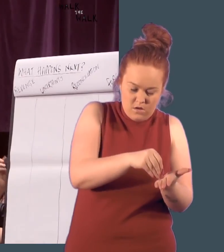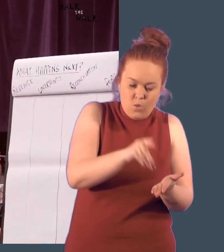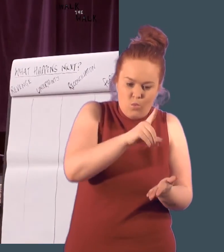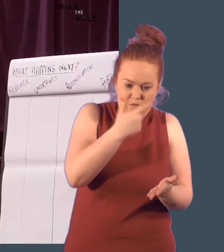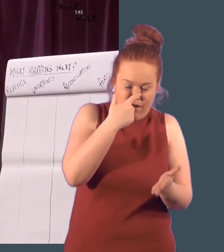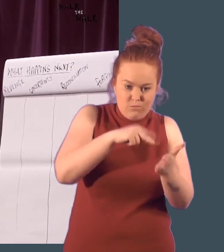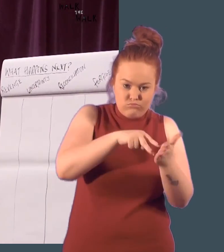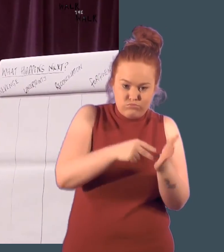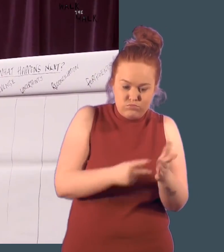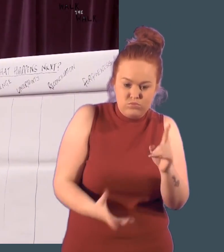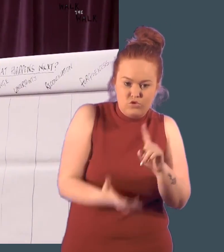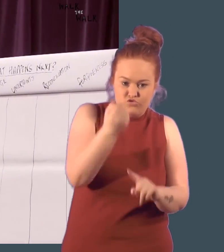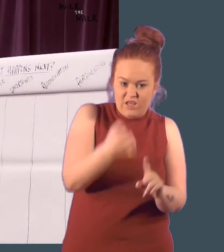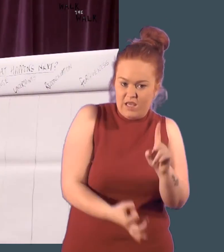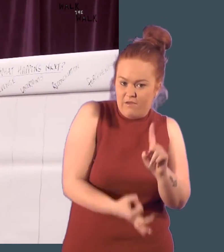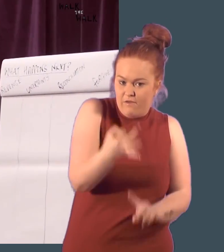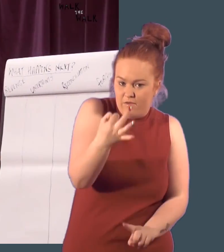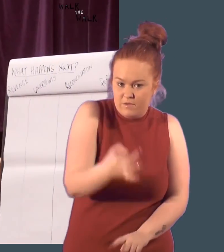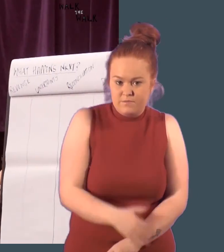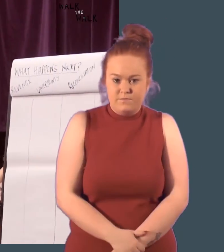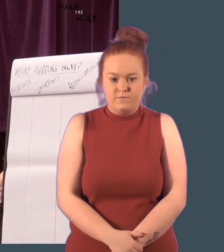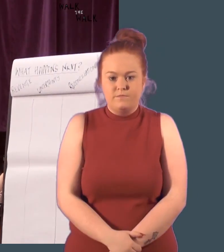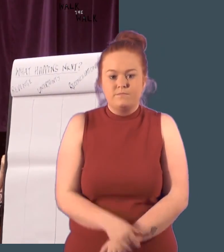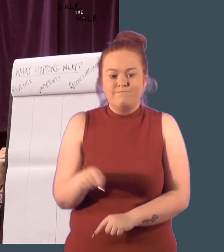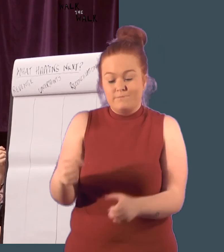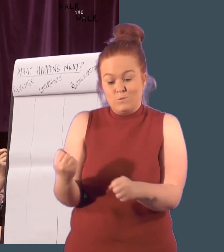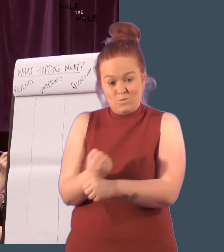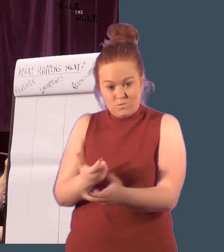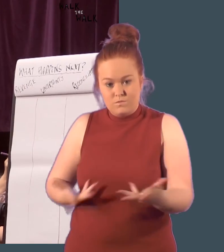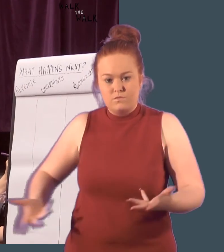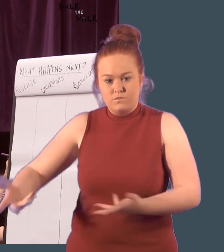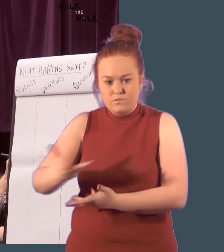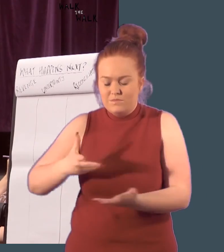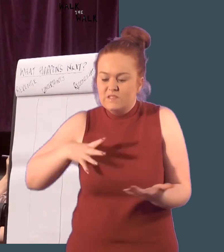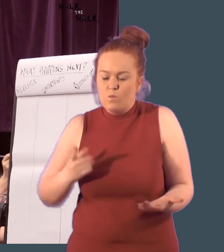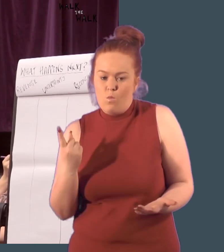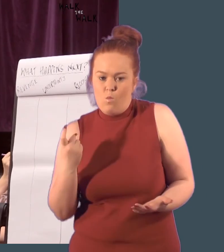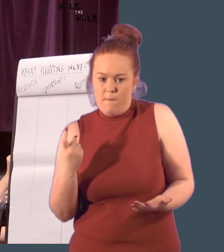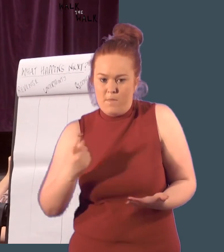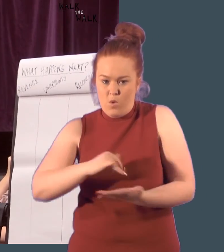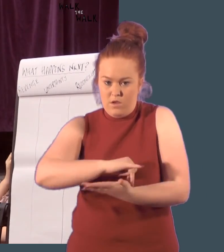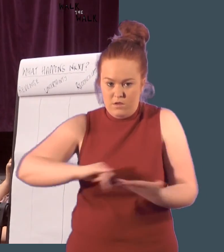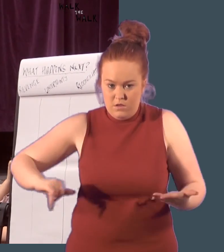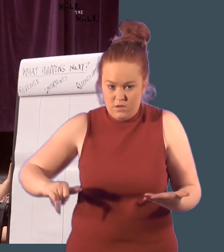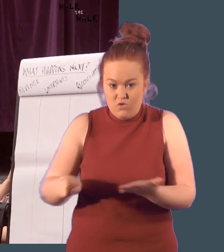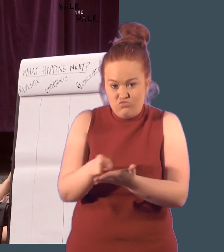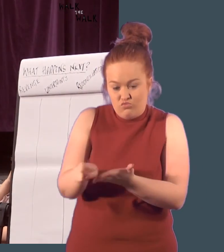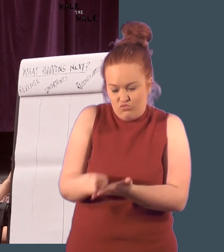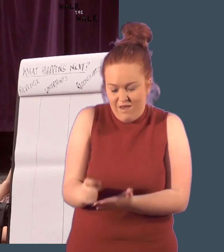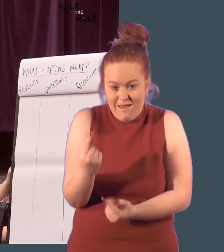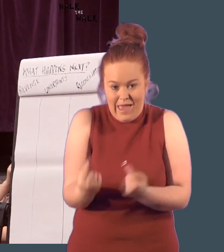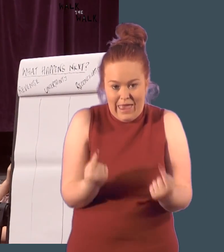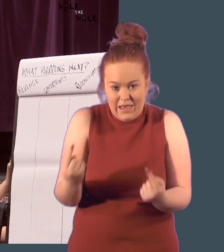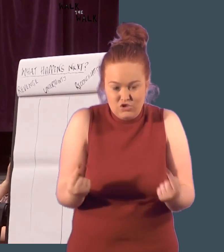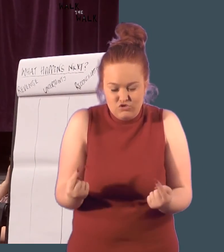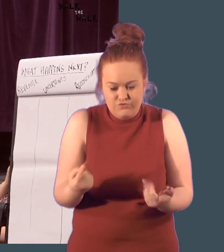on them the actions that this person can take. And if you want to do this together, so you just need one more sheet of these, write on